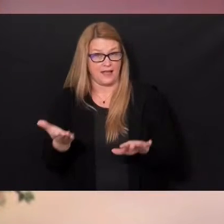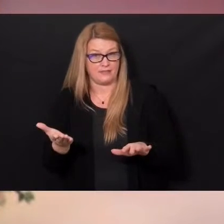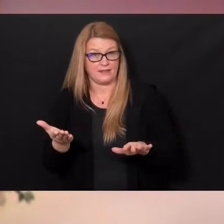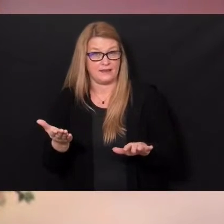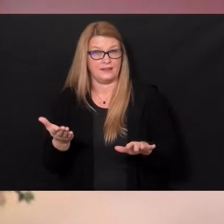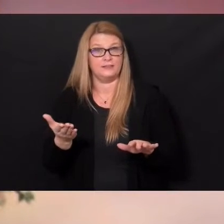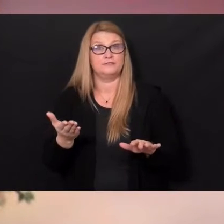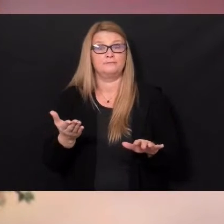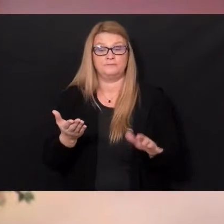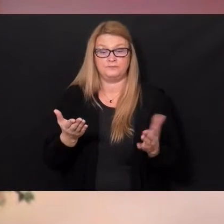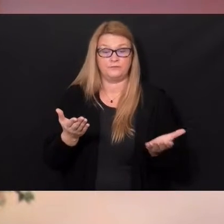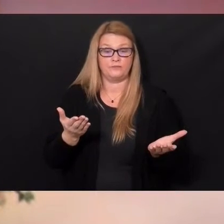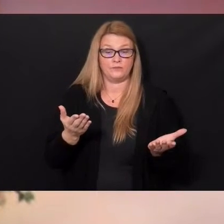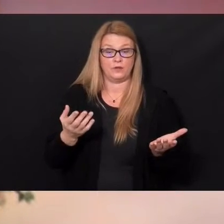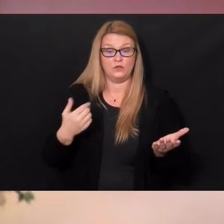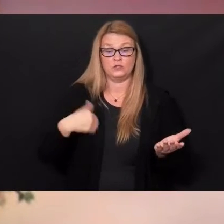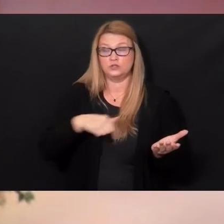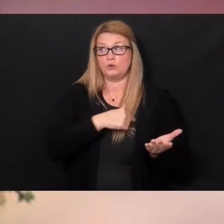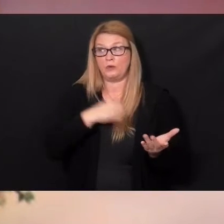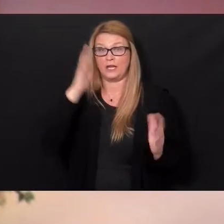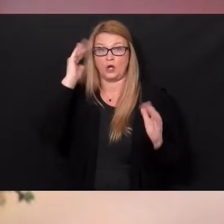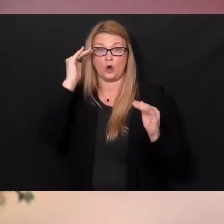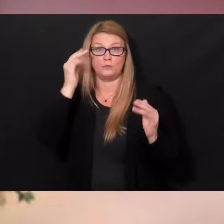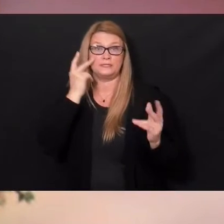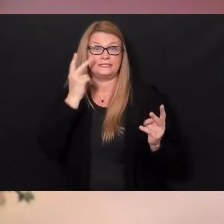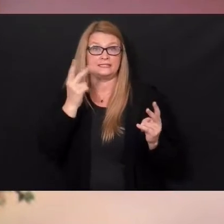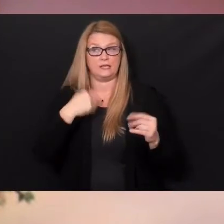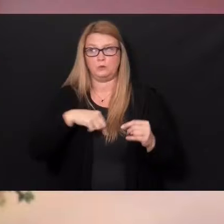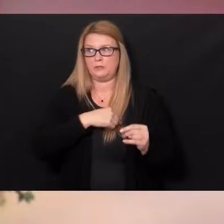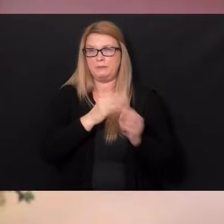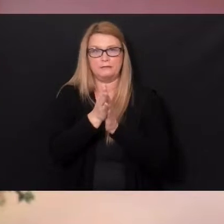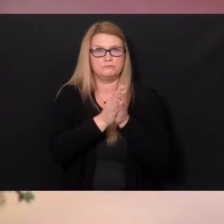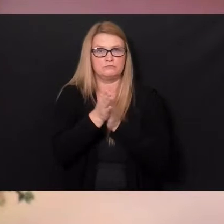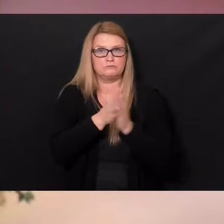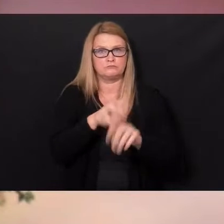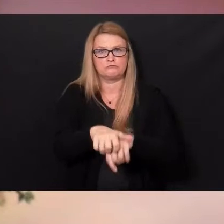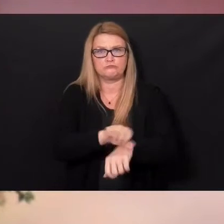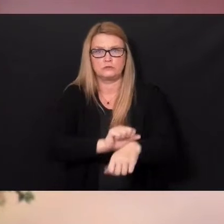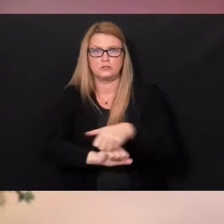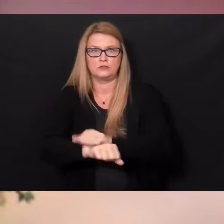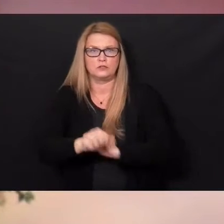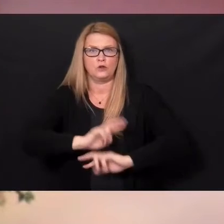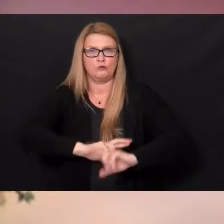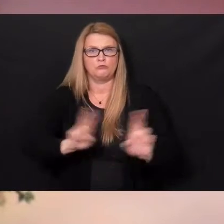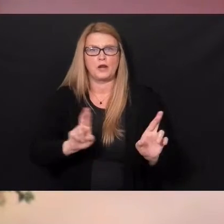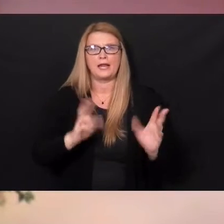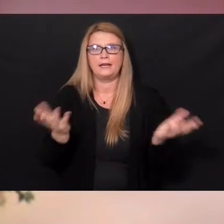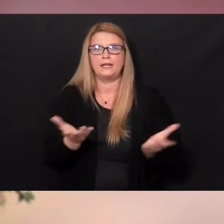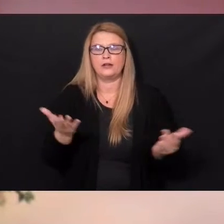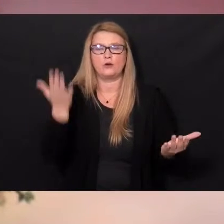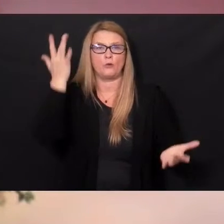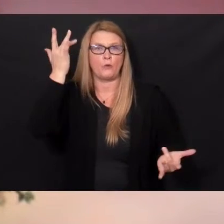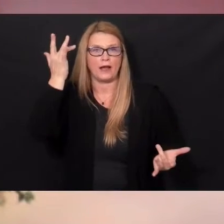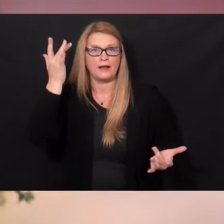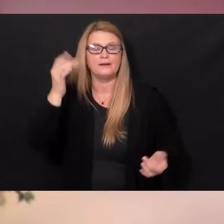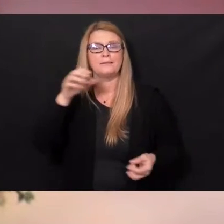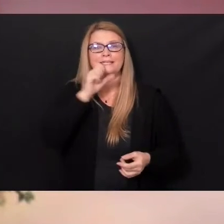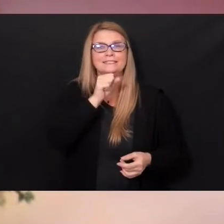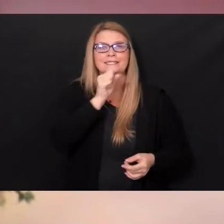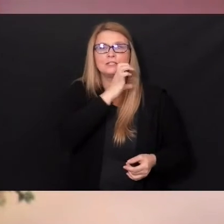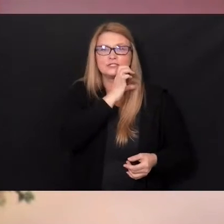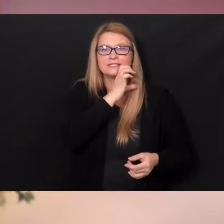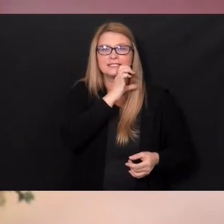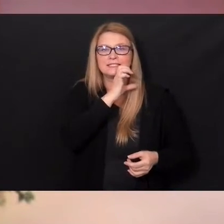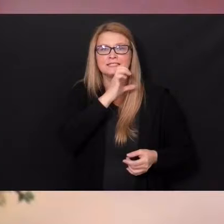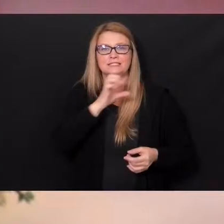so even a single dose, as we've been very aggressive in West Virginia, particularly in older West Virginians, may be causing